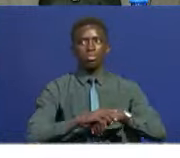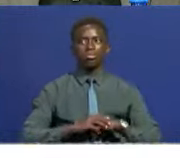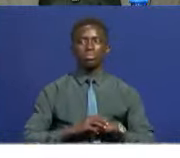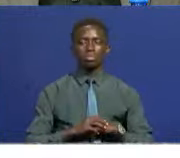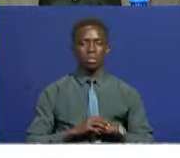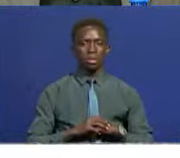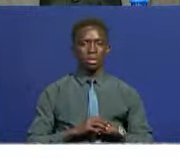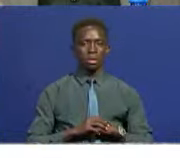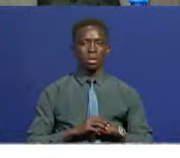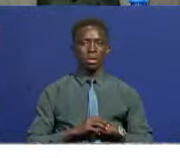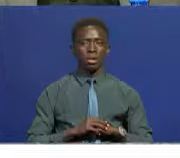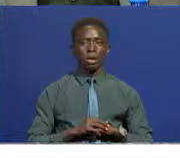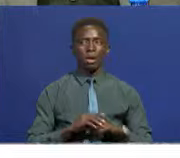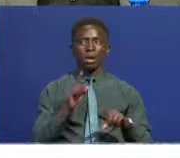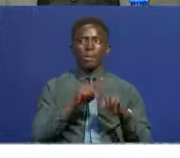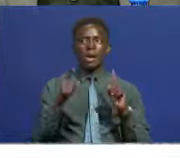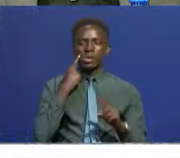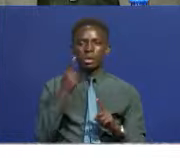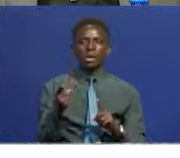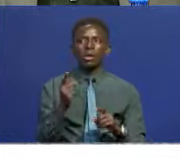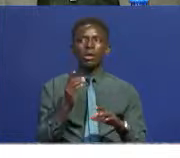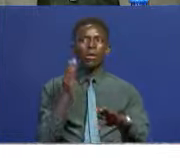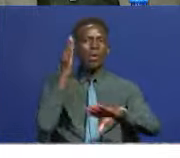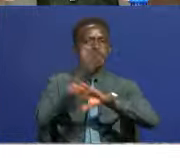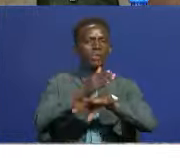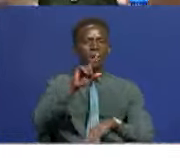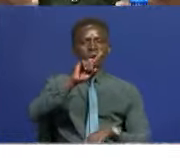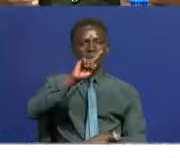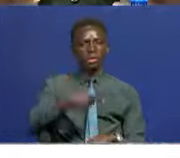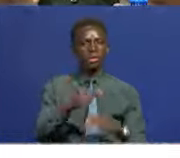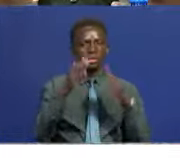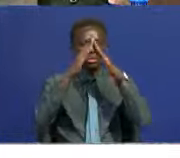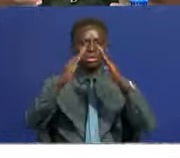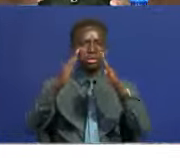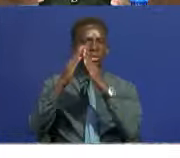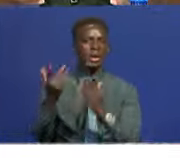those Kenyans. And there are over almost 1,000 households. It's not a very few people we are talking about.